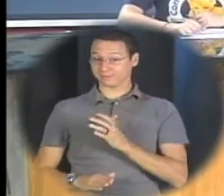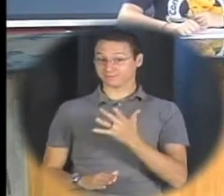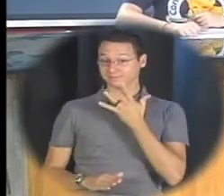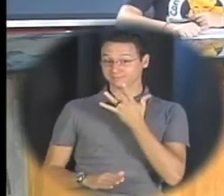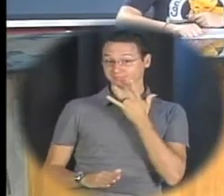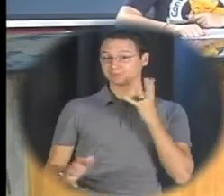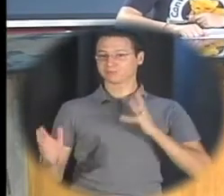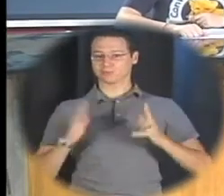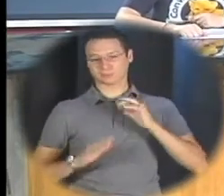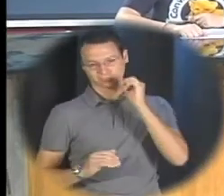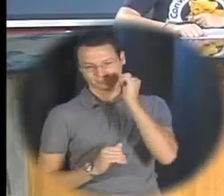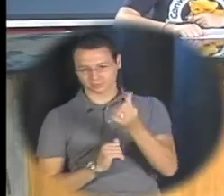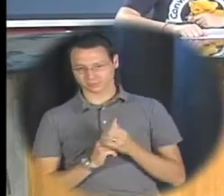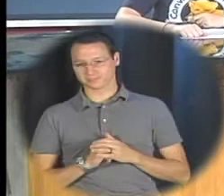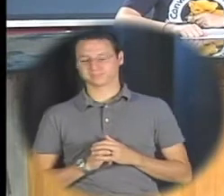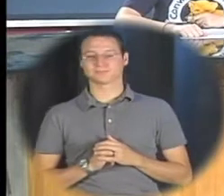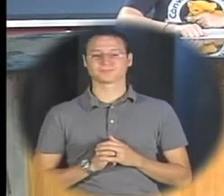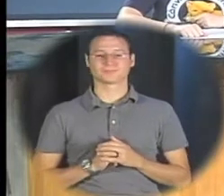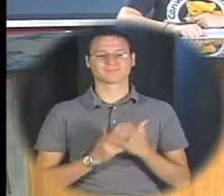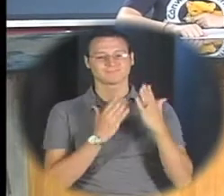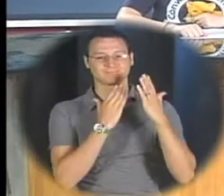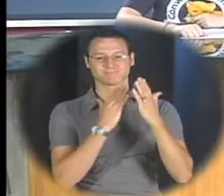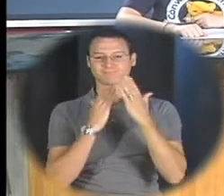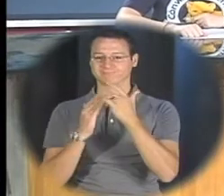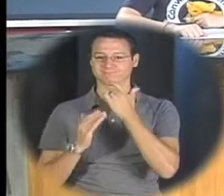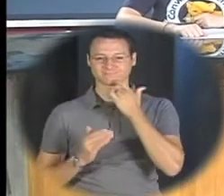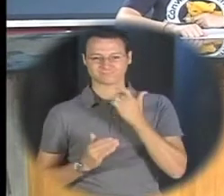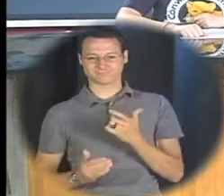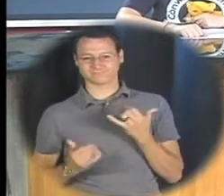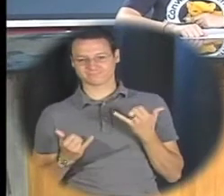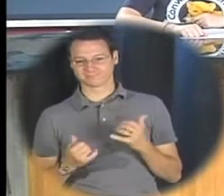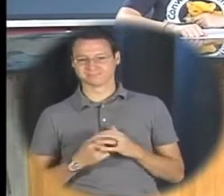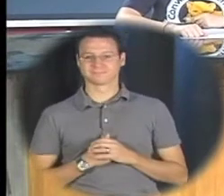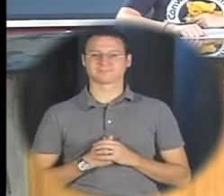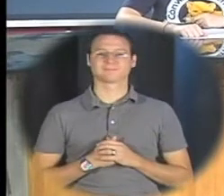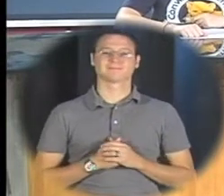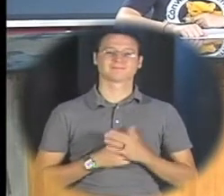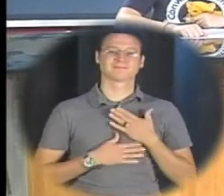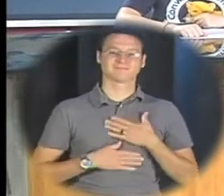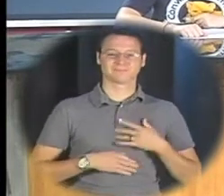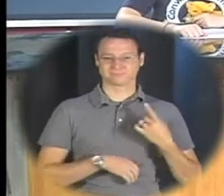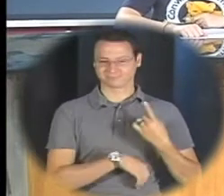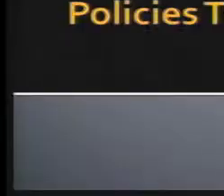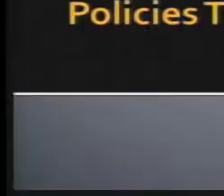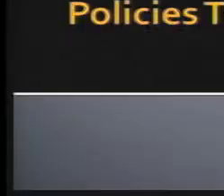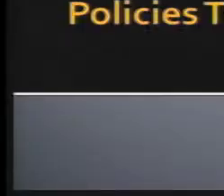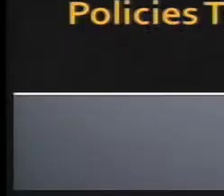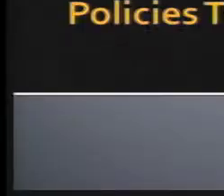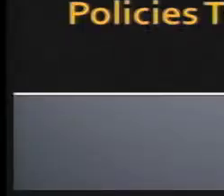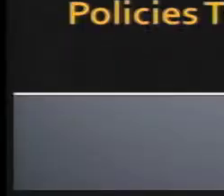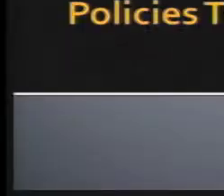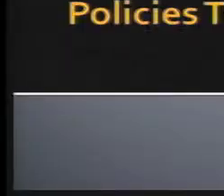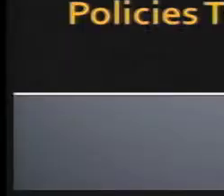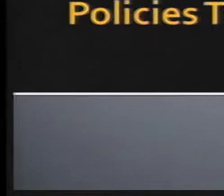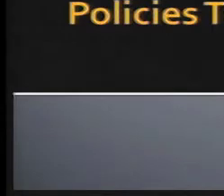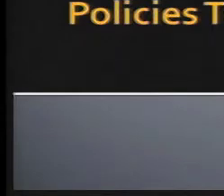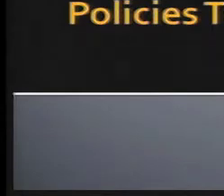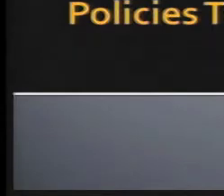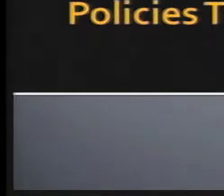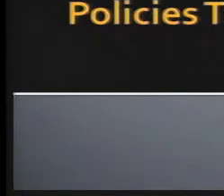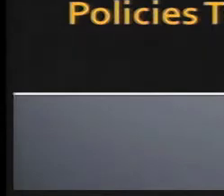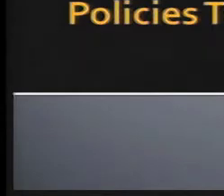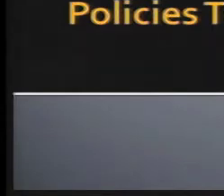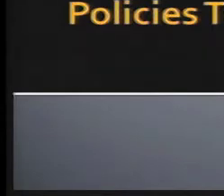into the prom spirit. Thank you, everyone, for watching BBC News Monday. Have a great day. Good morning,